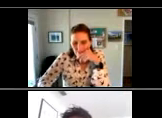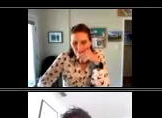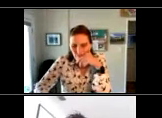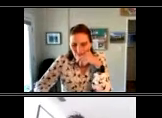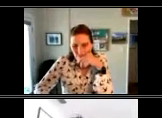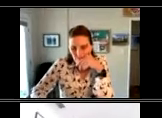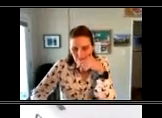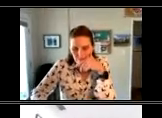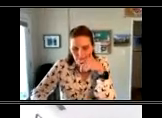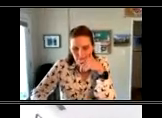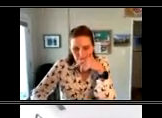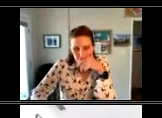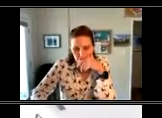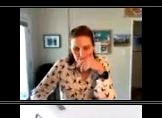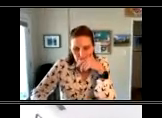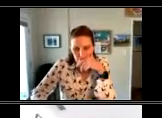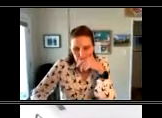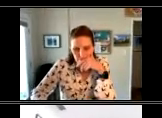Thank you very much.